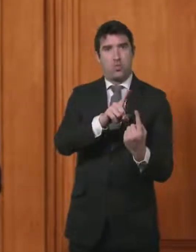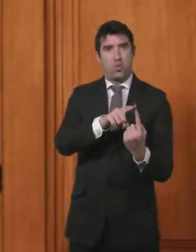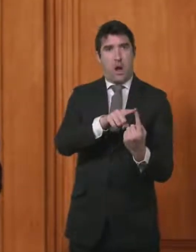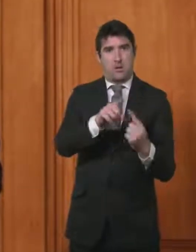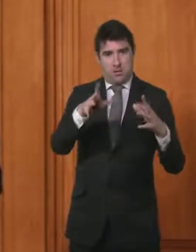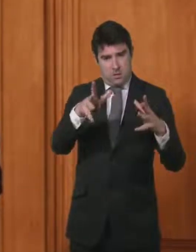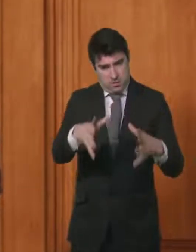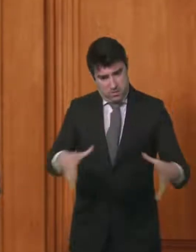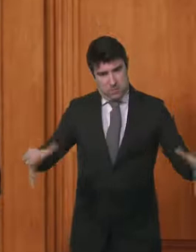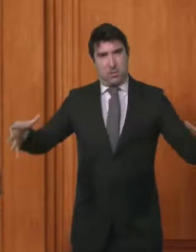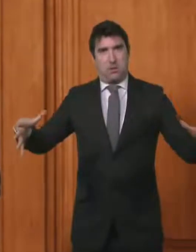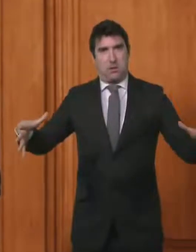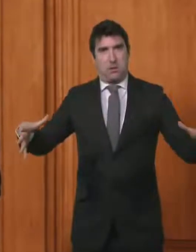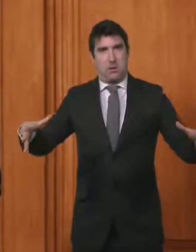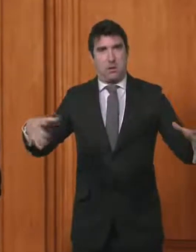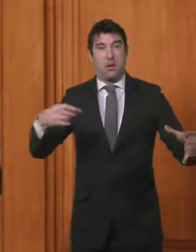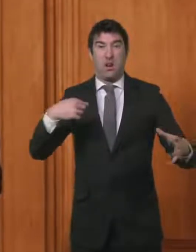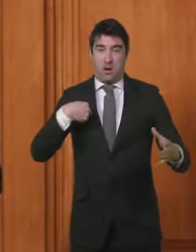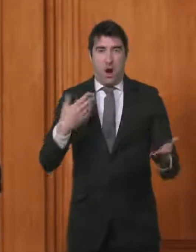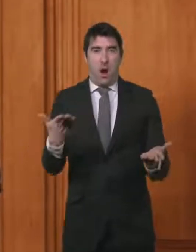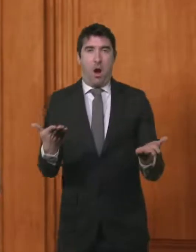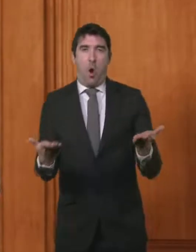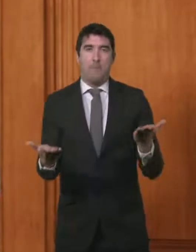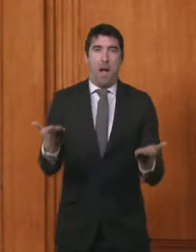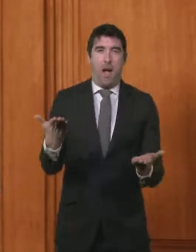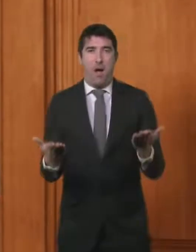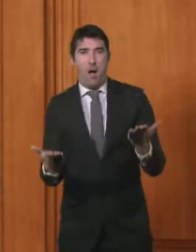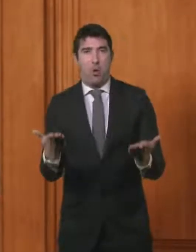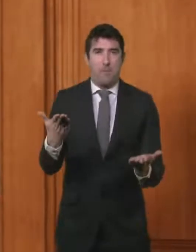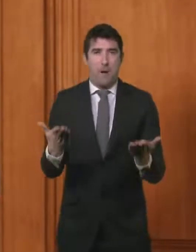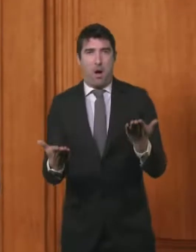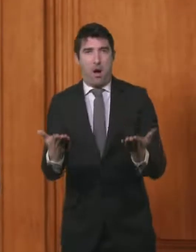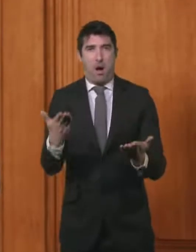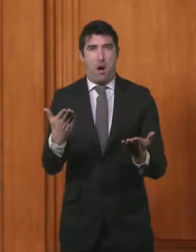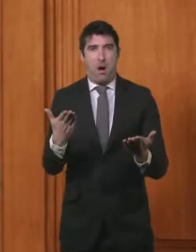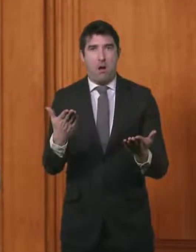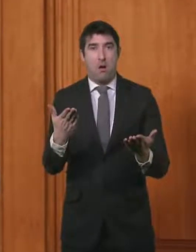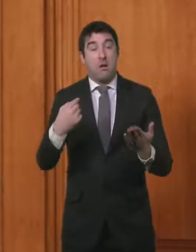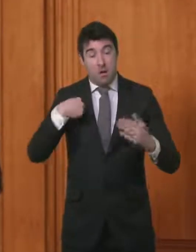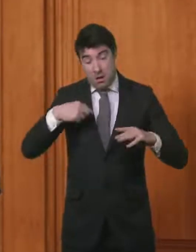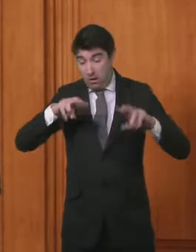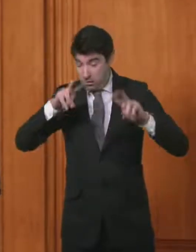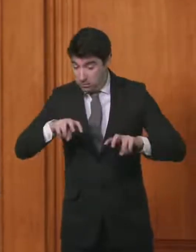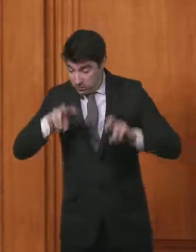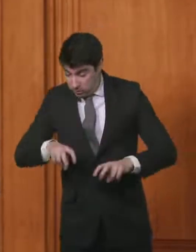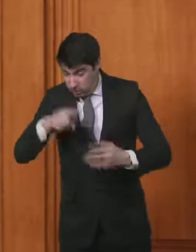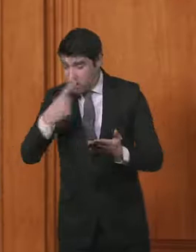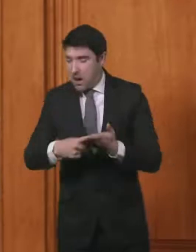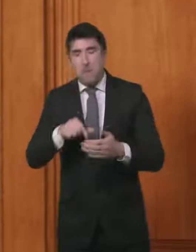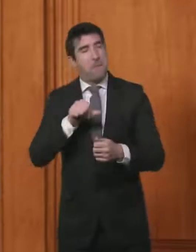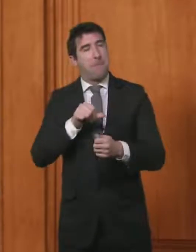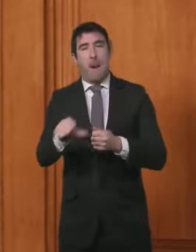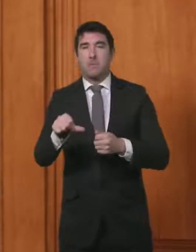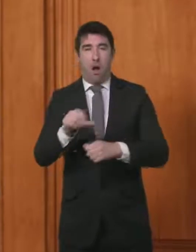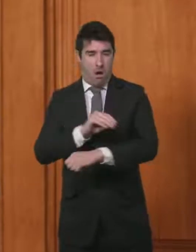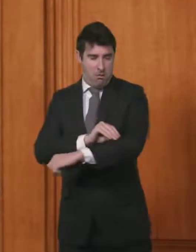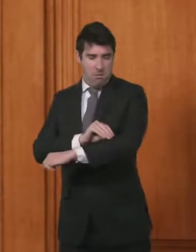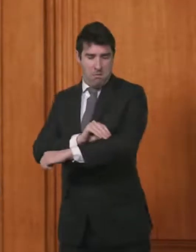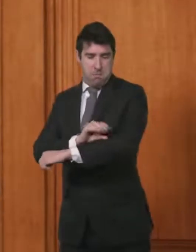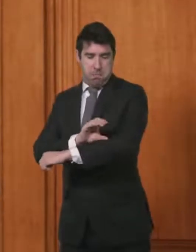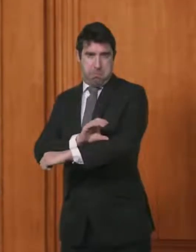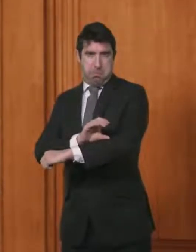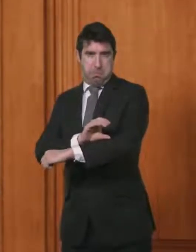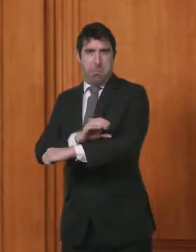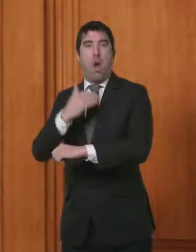the shortest possible time? And that's the approach they've chosen, and it has been strongly endorsed by all 4